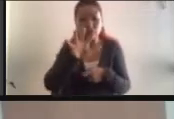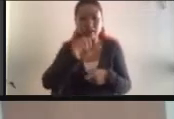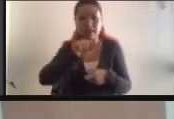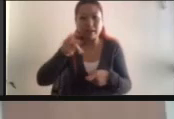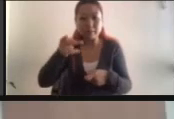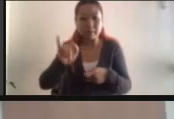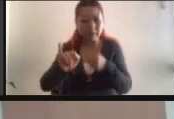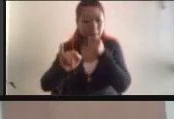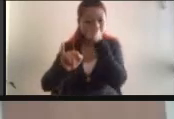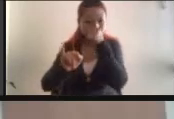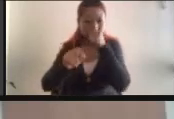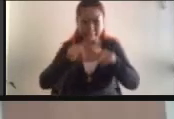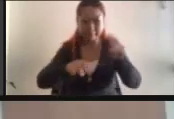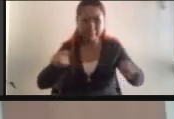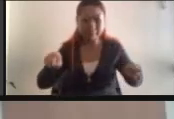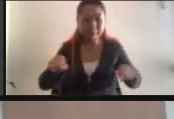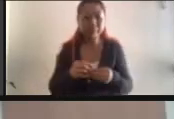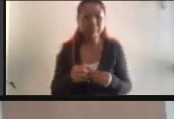Islander.